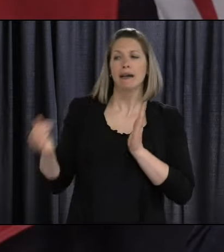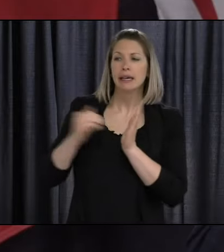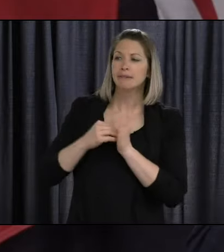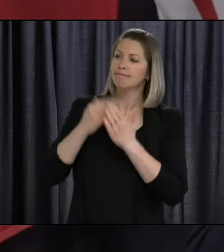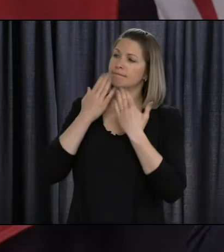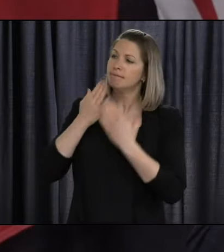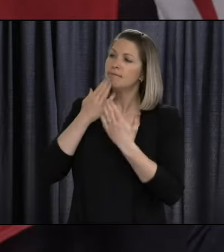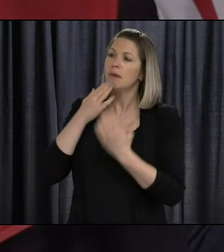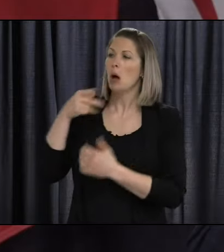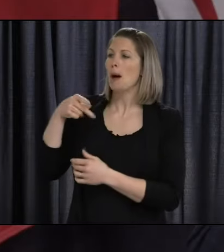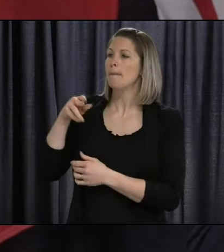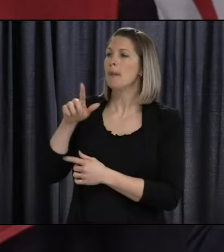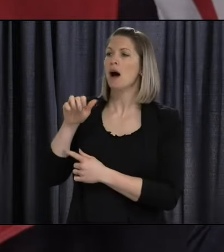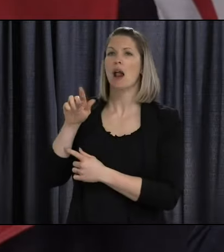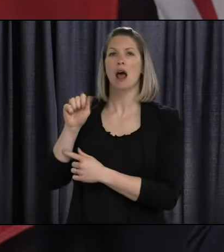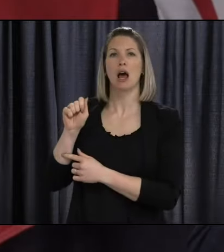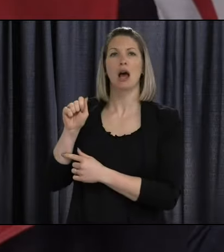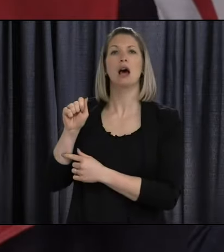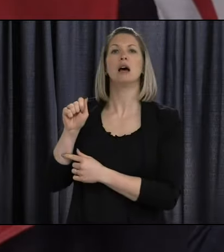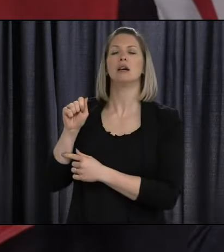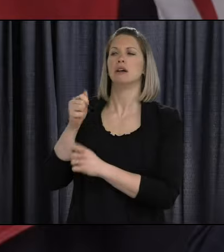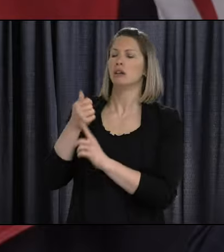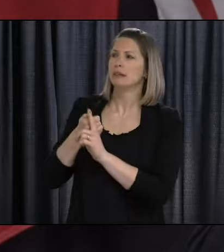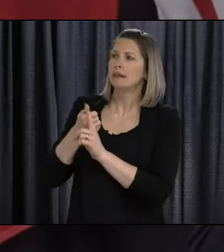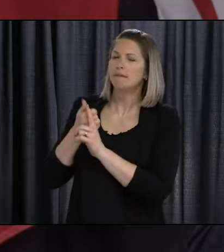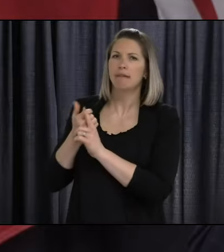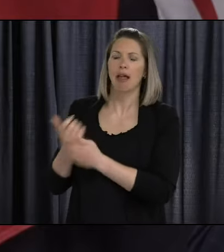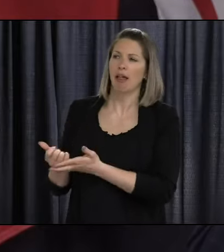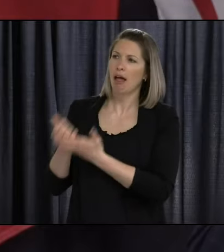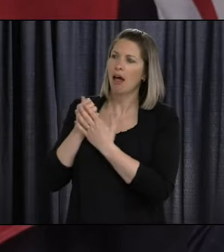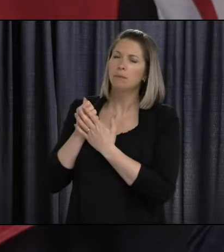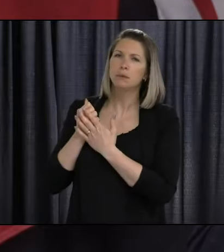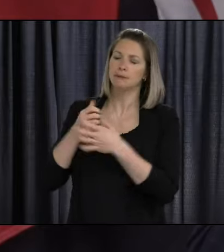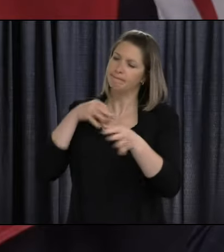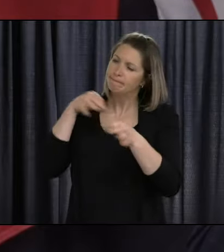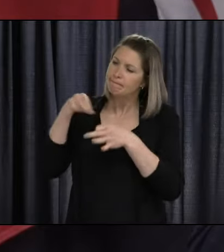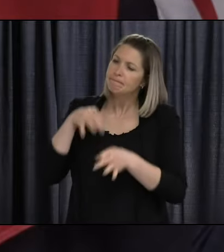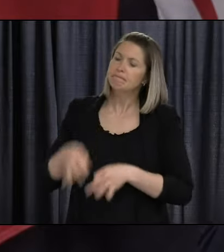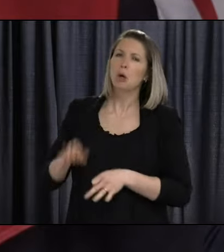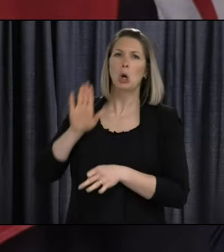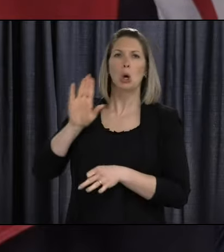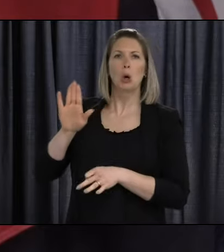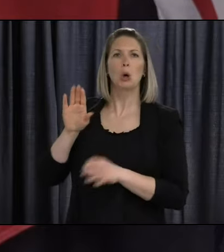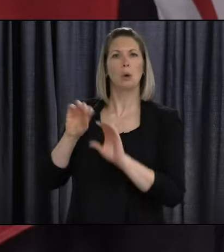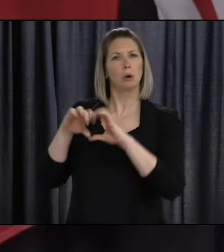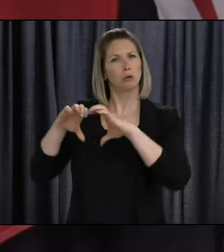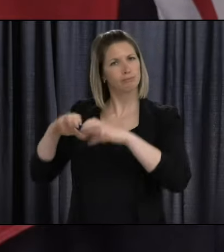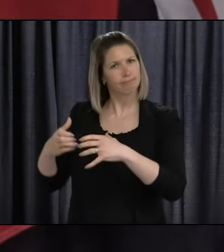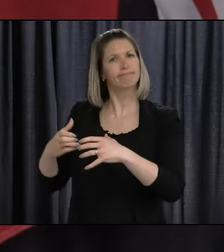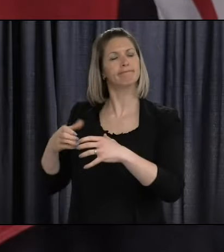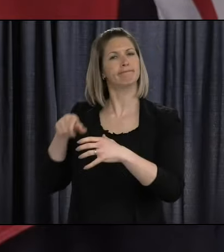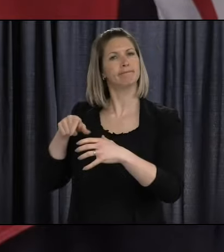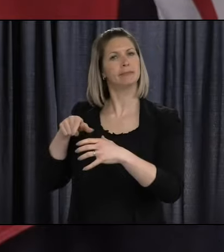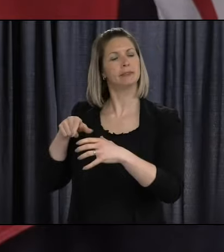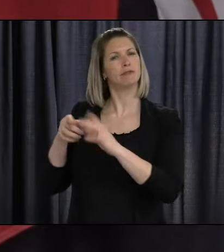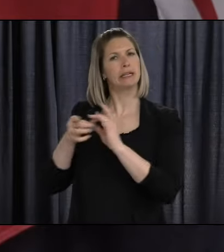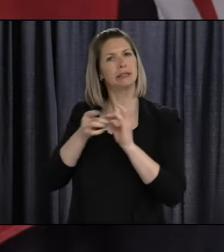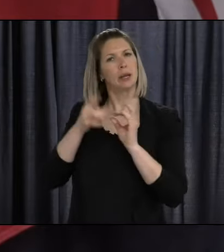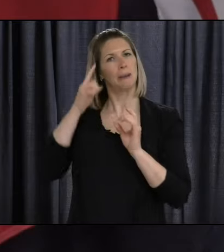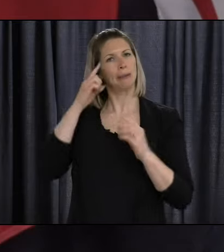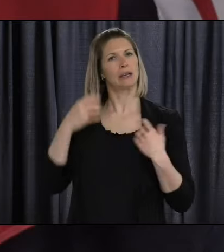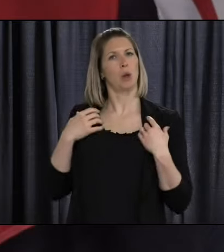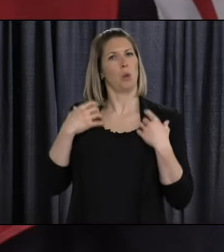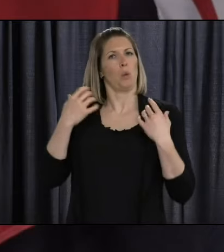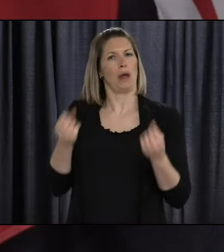of Channel, for joining us yesterday and sharing her insight on mental health and wellness. Now,